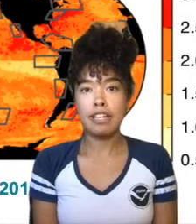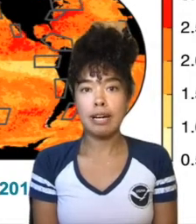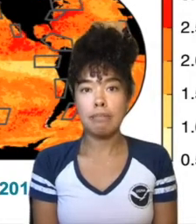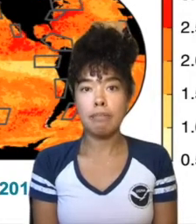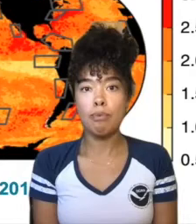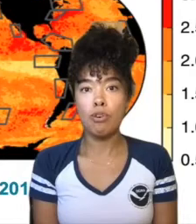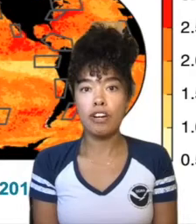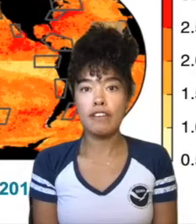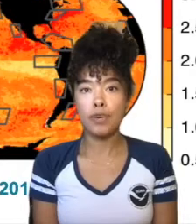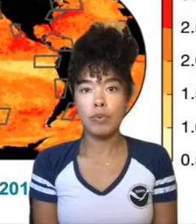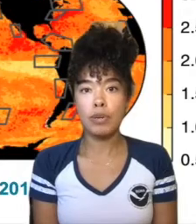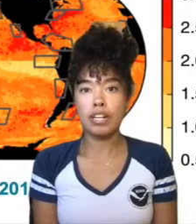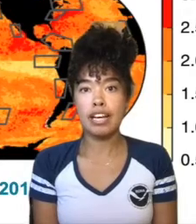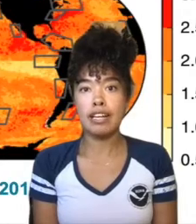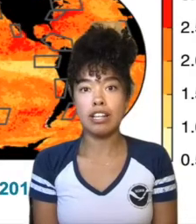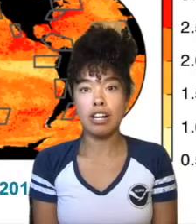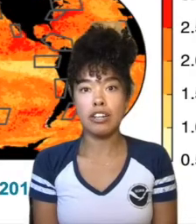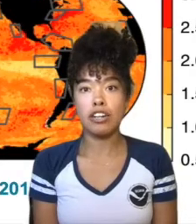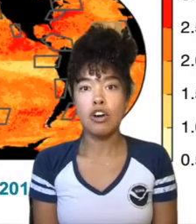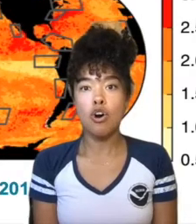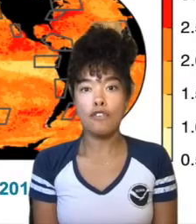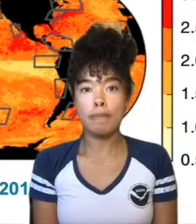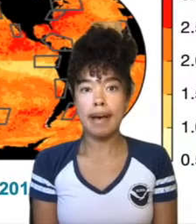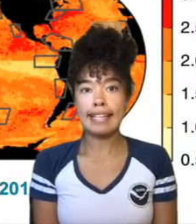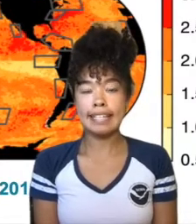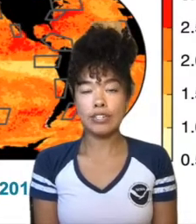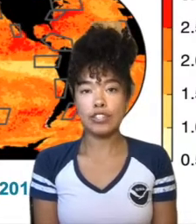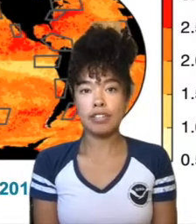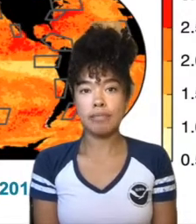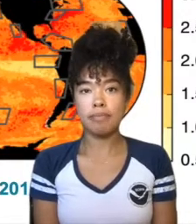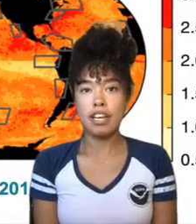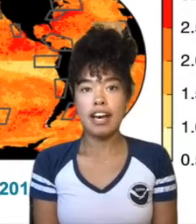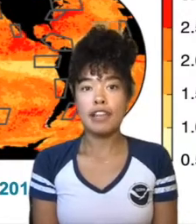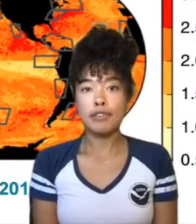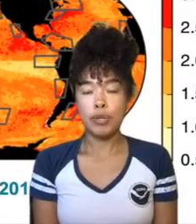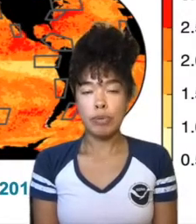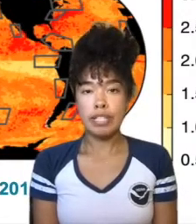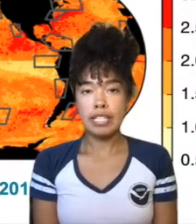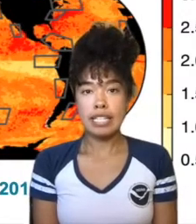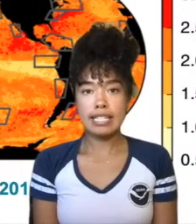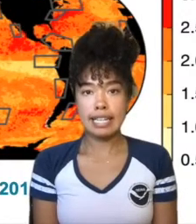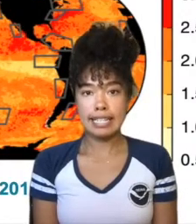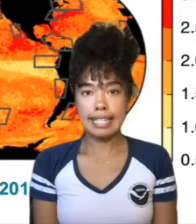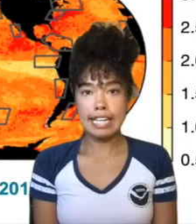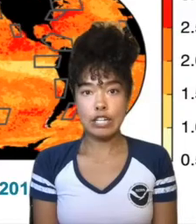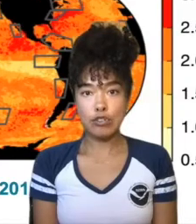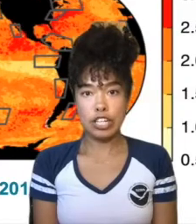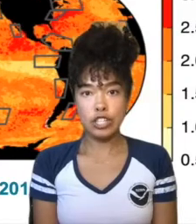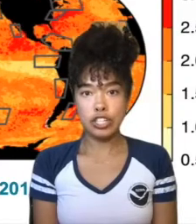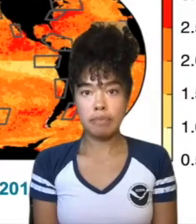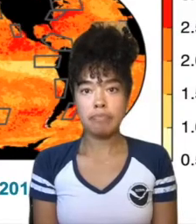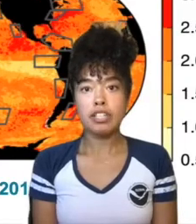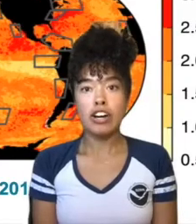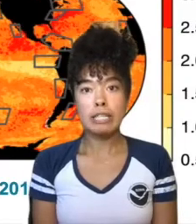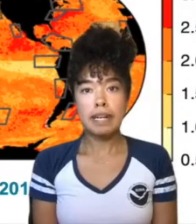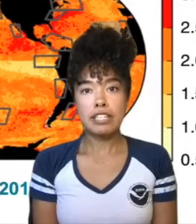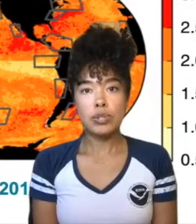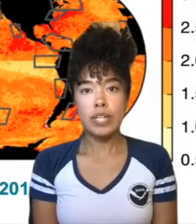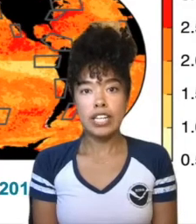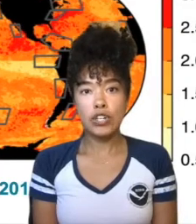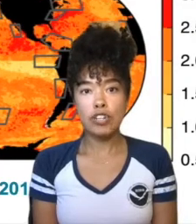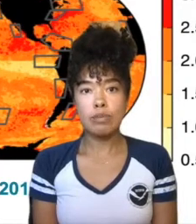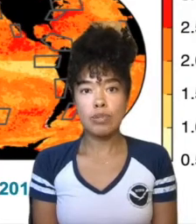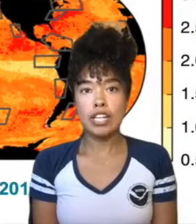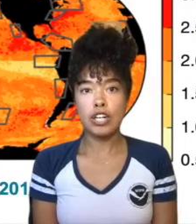have become more frequent and longer over the past century, and the frequency, intensity, and duration are expected